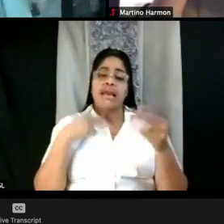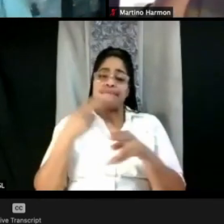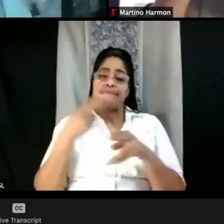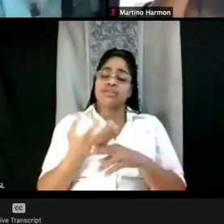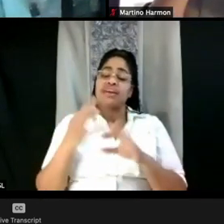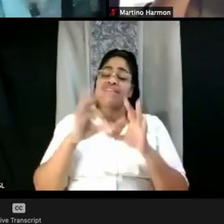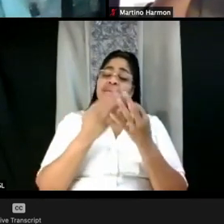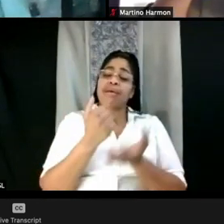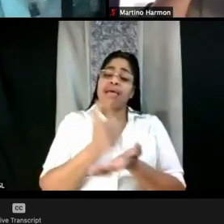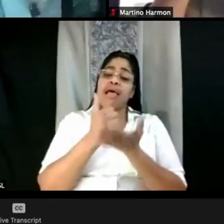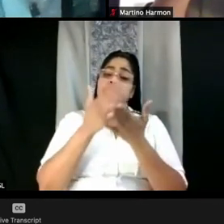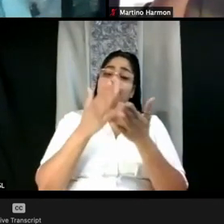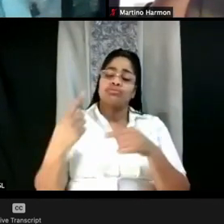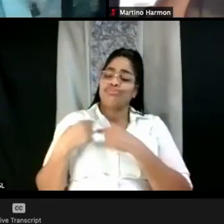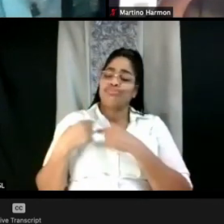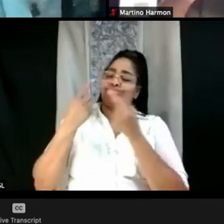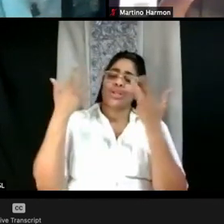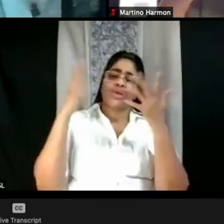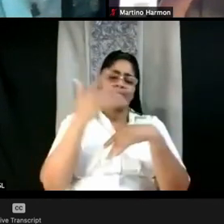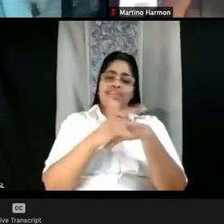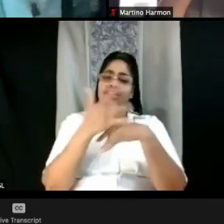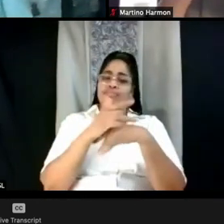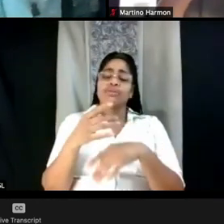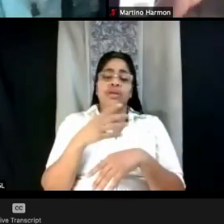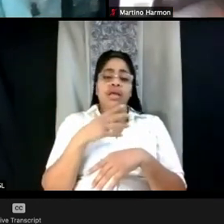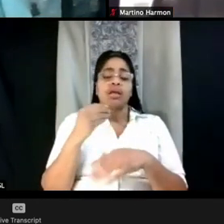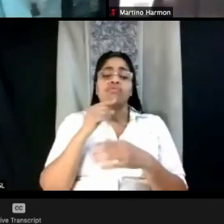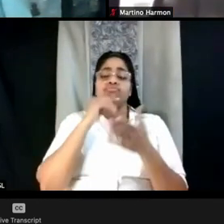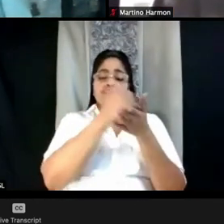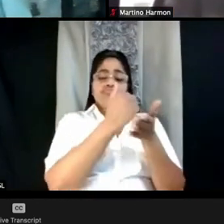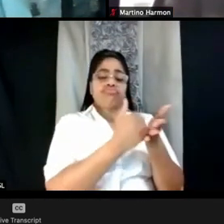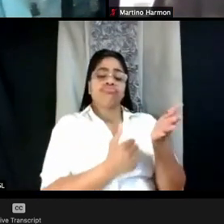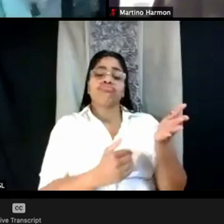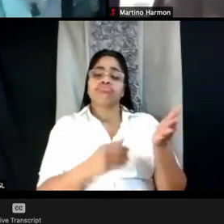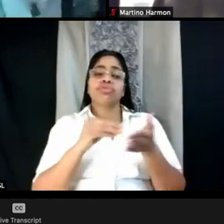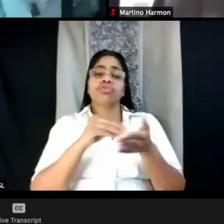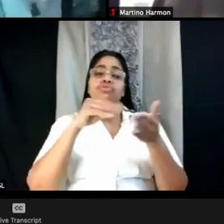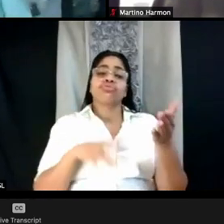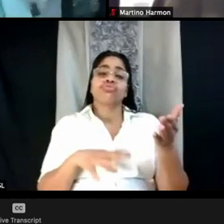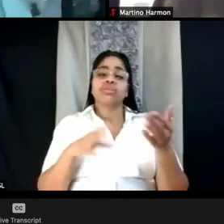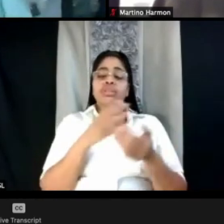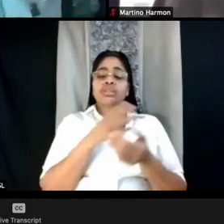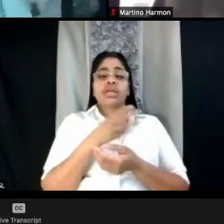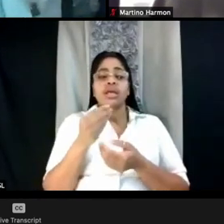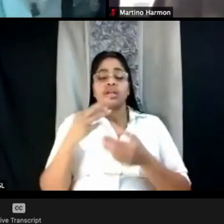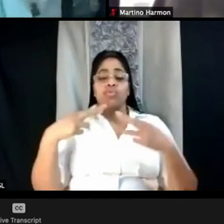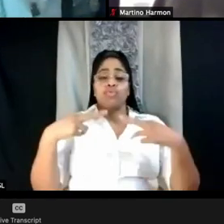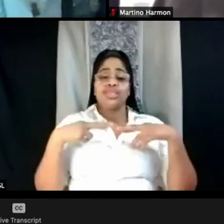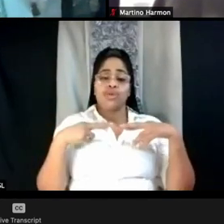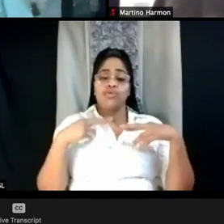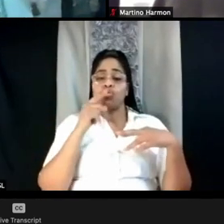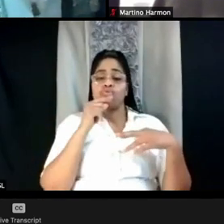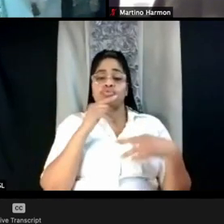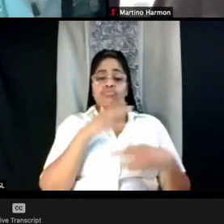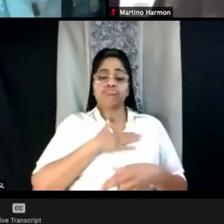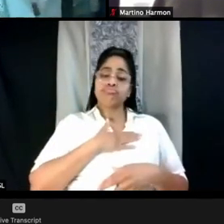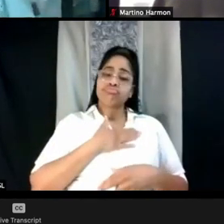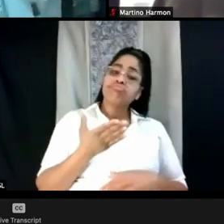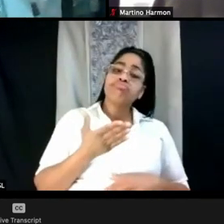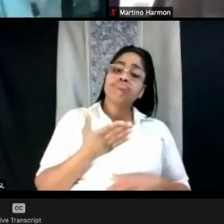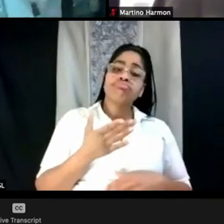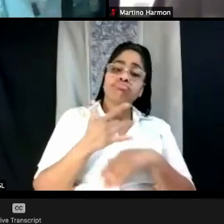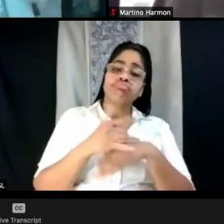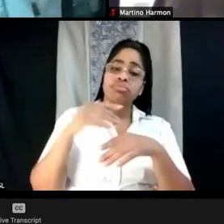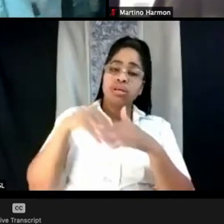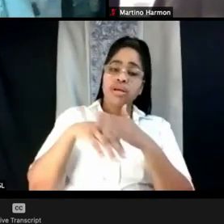Helpers has been out there for quite a while, and it's a listing of university students and retirees who would be available for